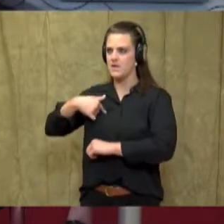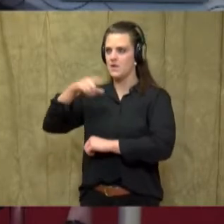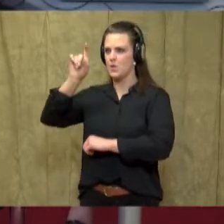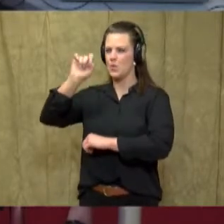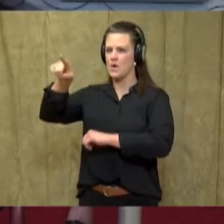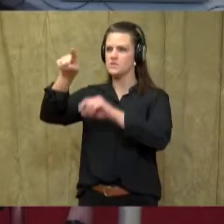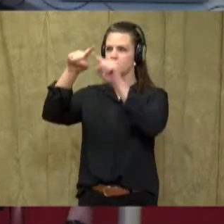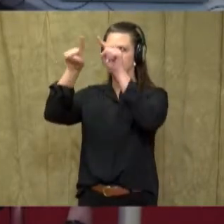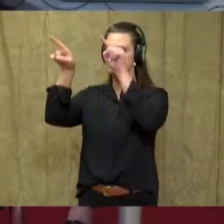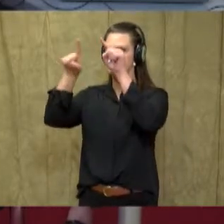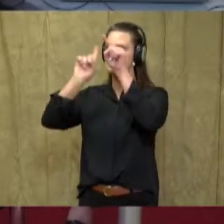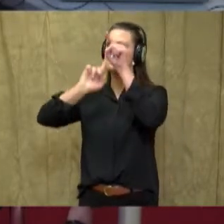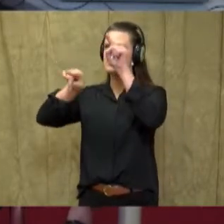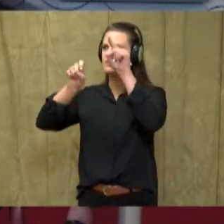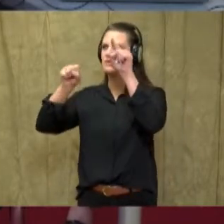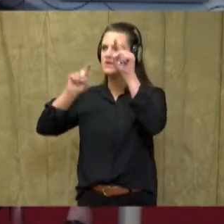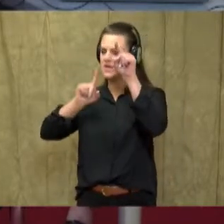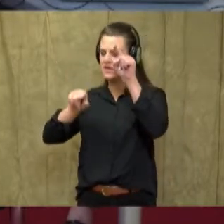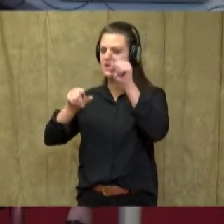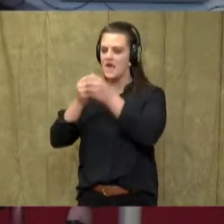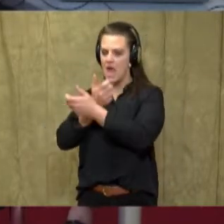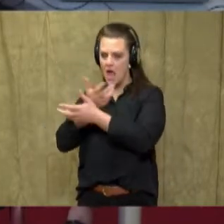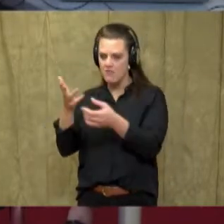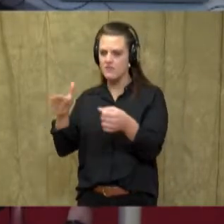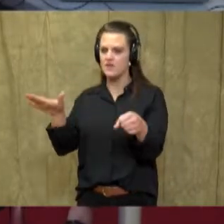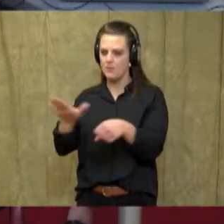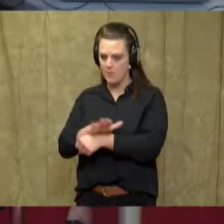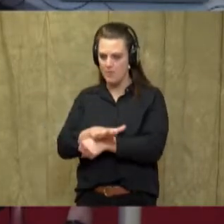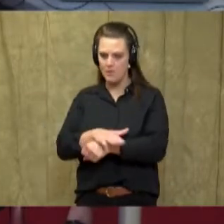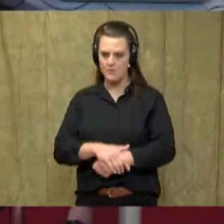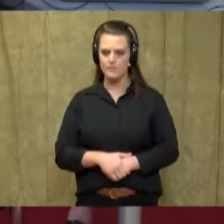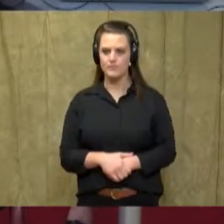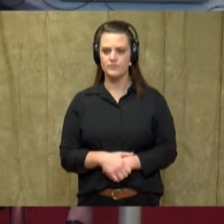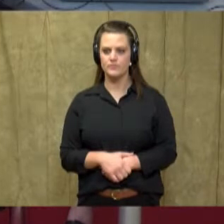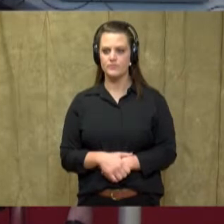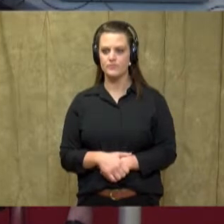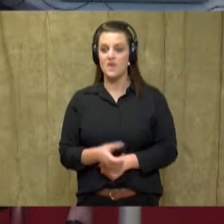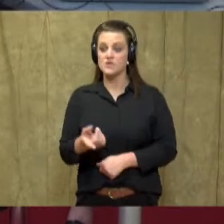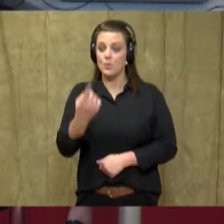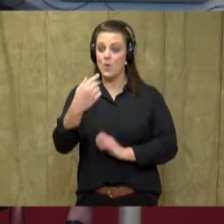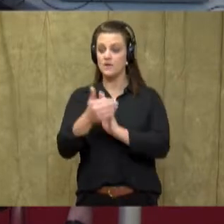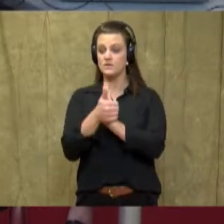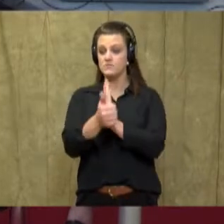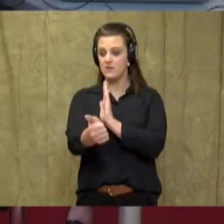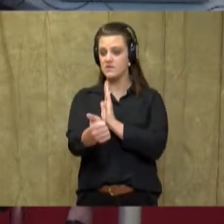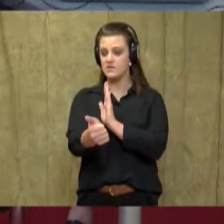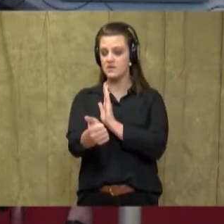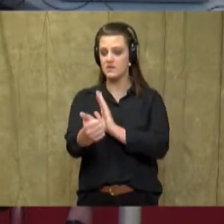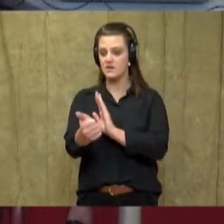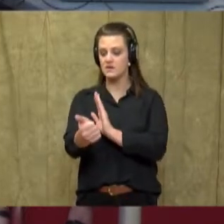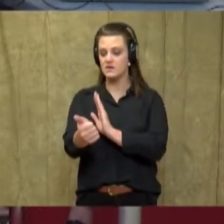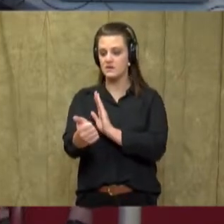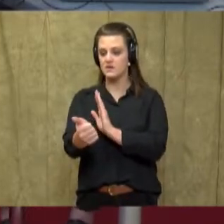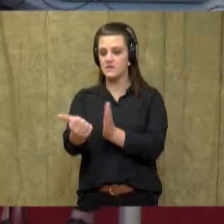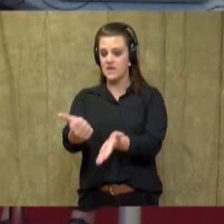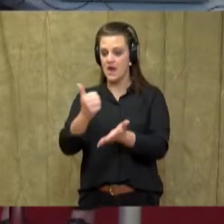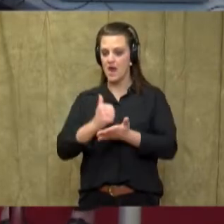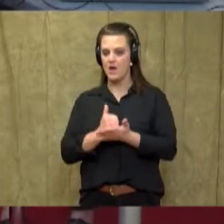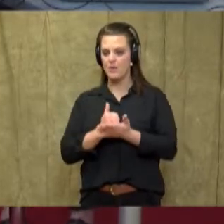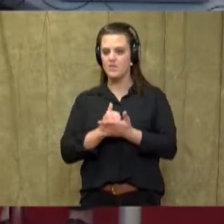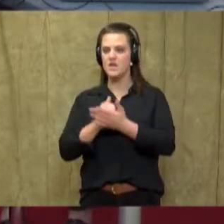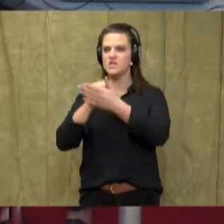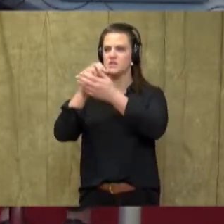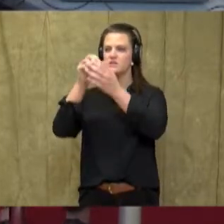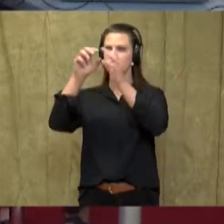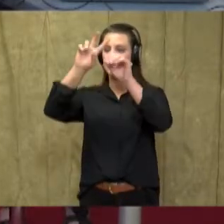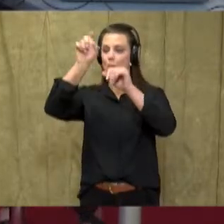the question that is being asked? And one way and one strategy to know that is by rereading